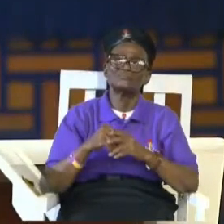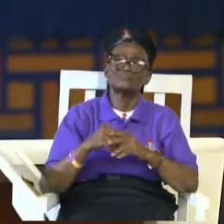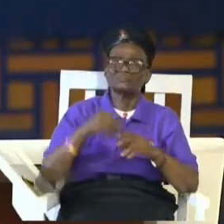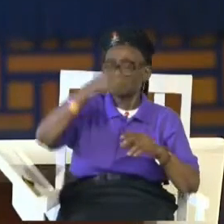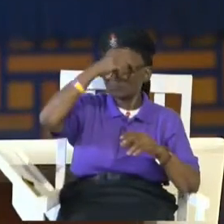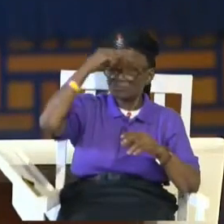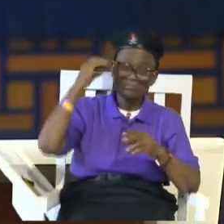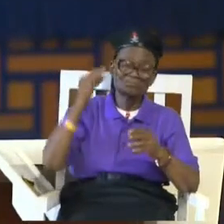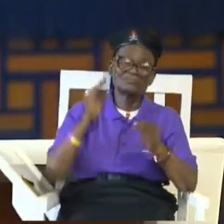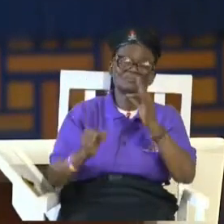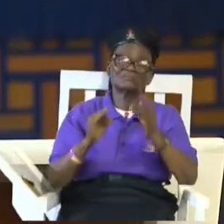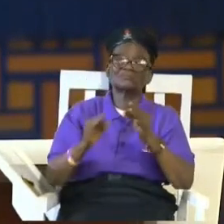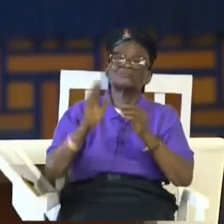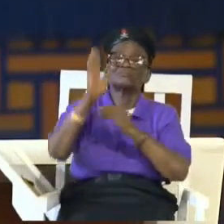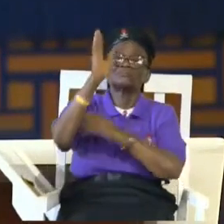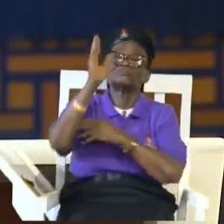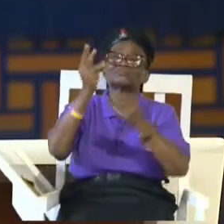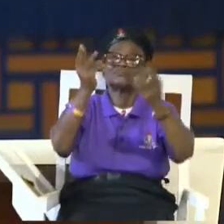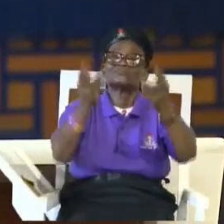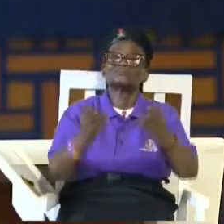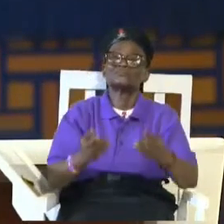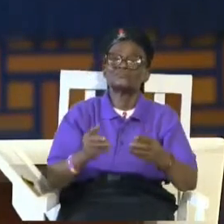Because if God wants to